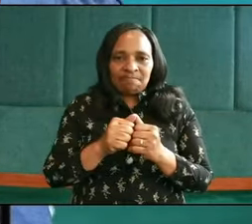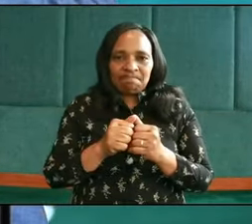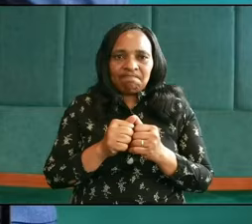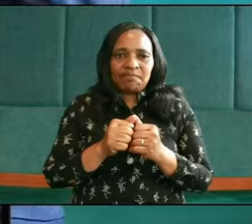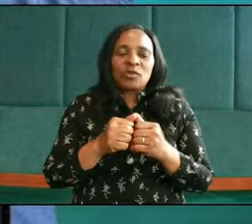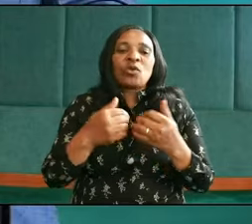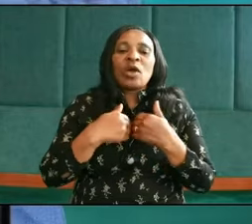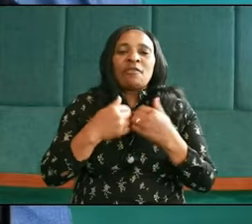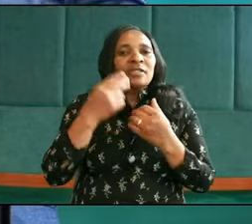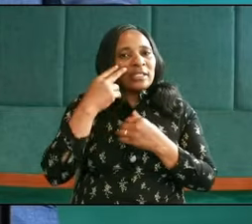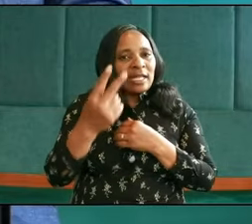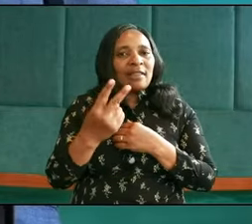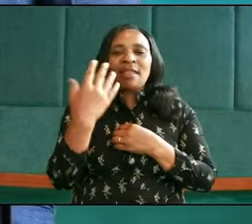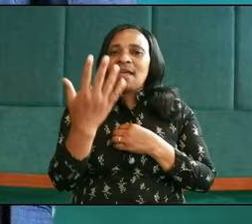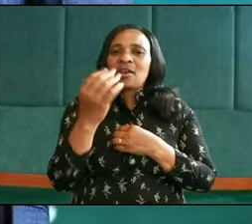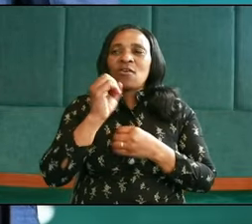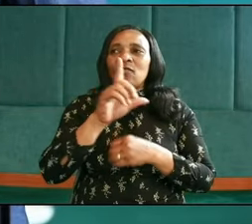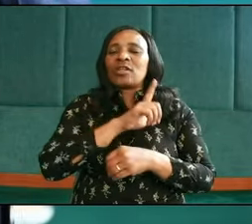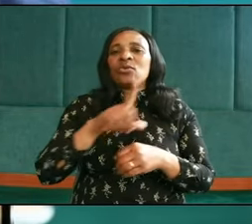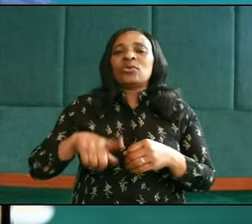you have seen the hand of the Lord.